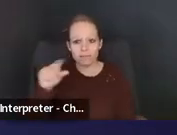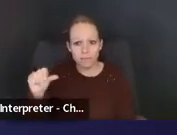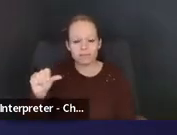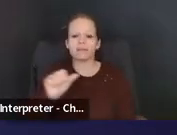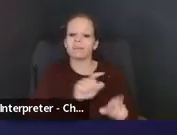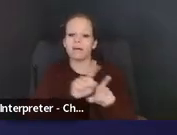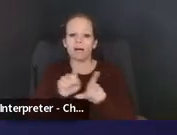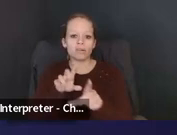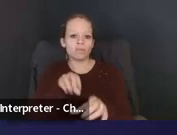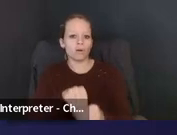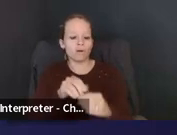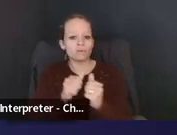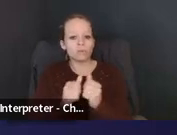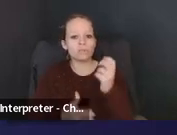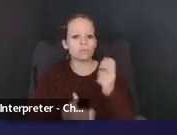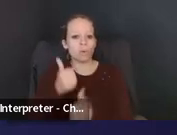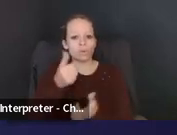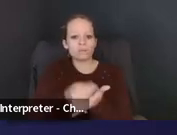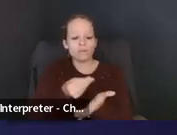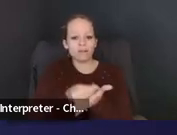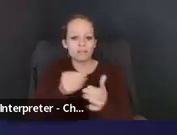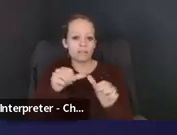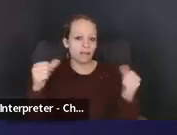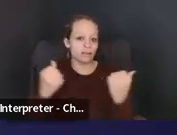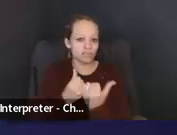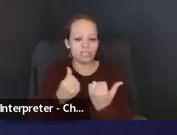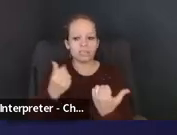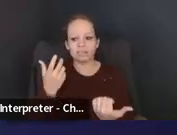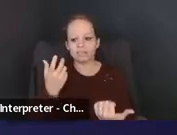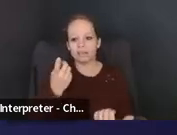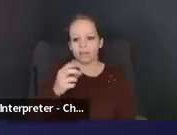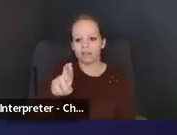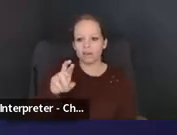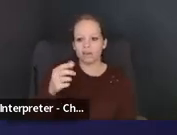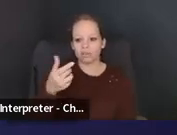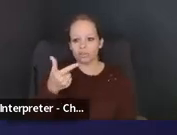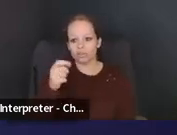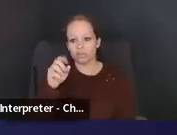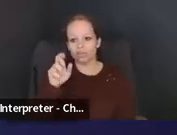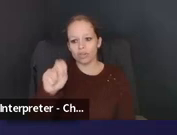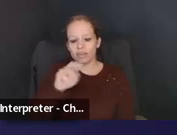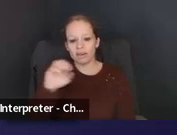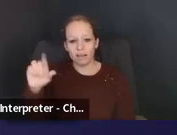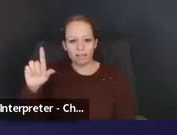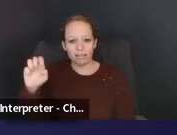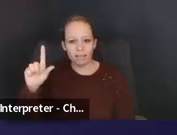with most of the funding agencies that Drs. Gooden and Leslie have mentioned already.